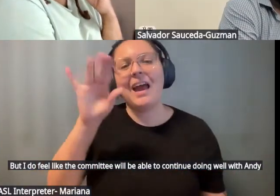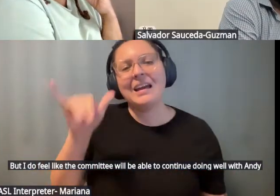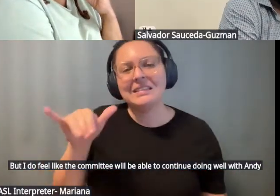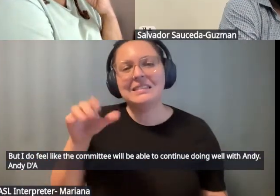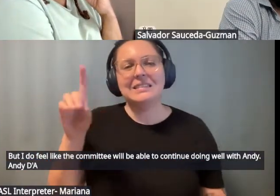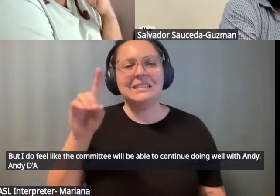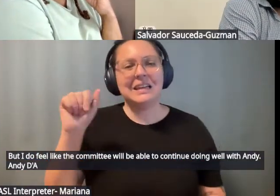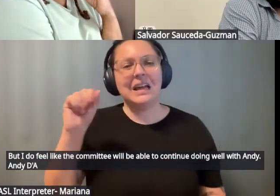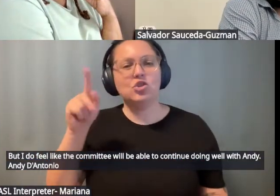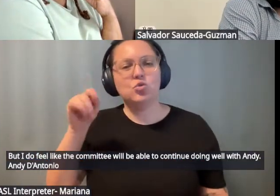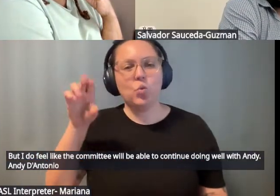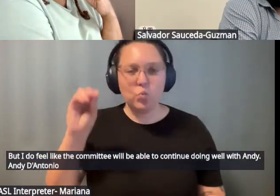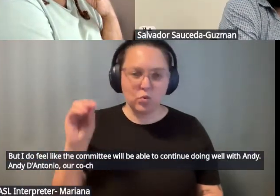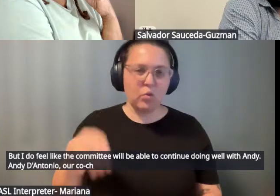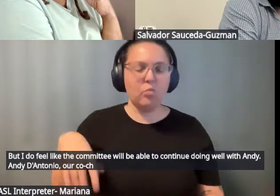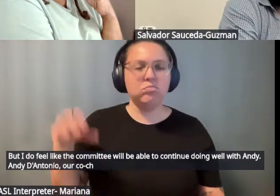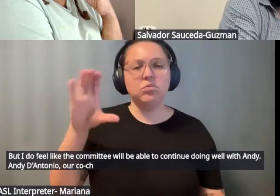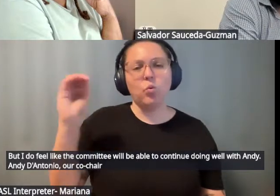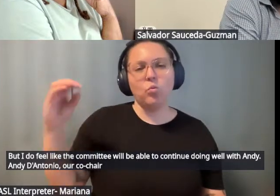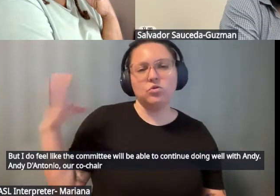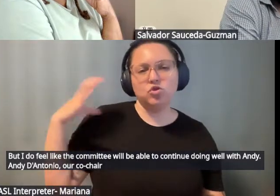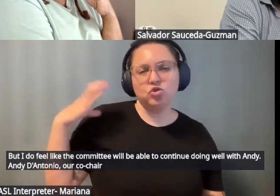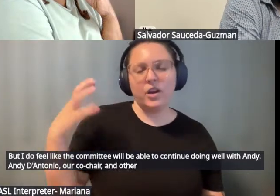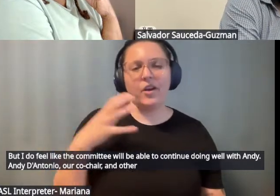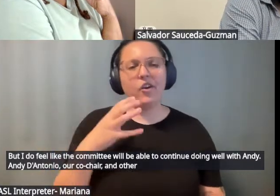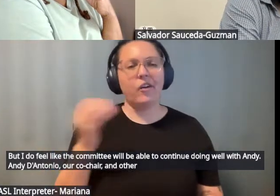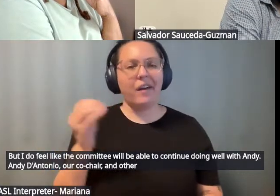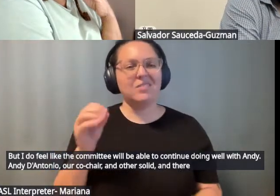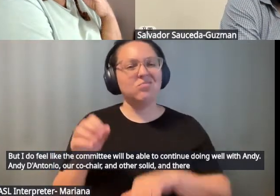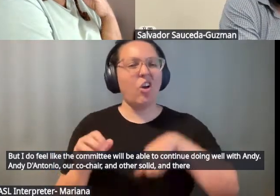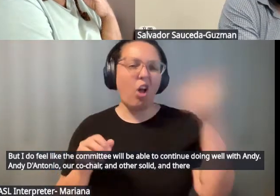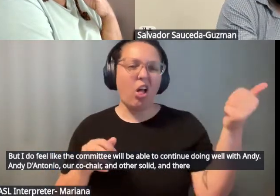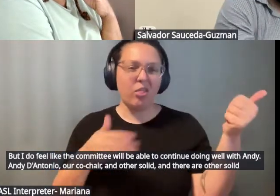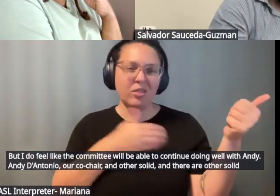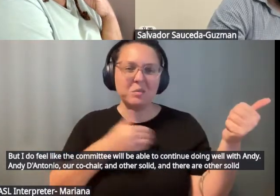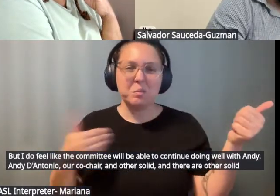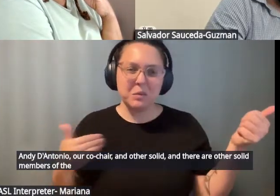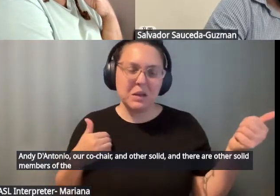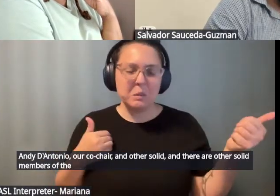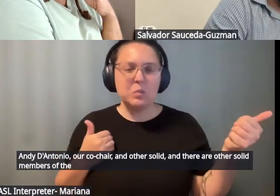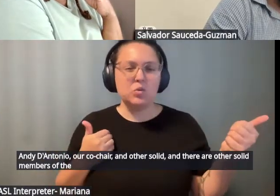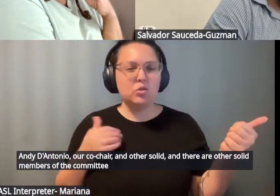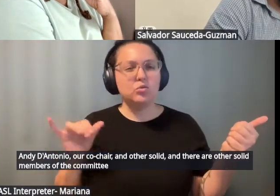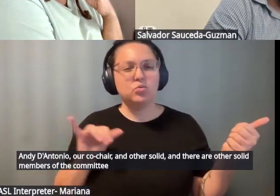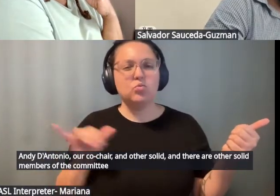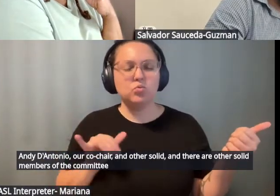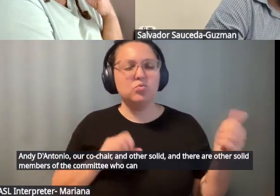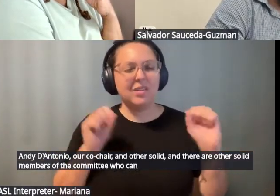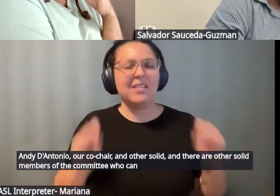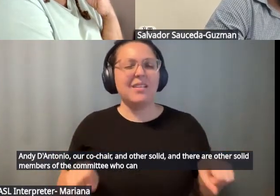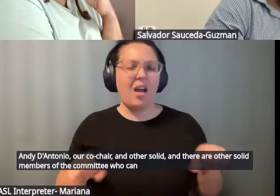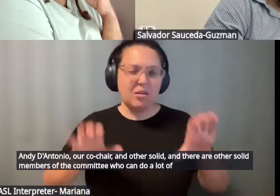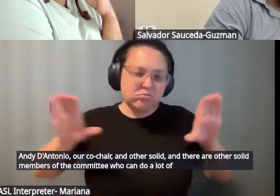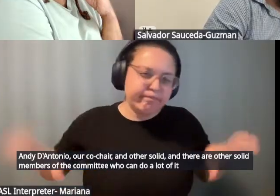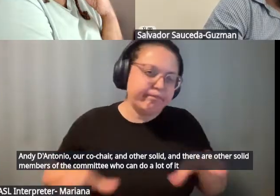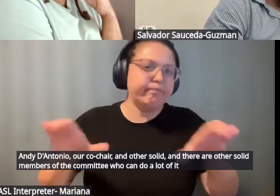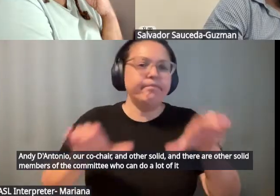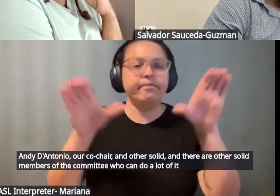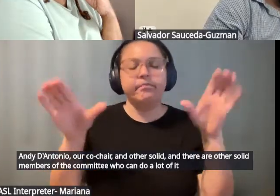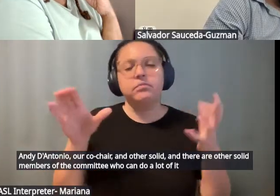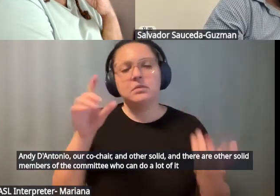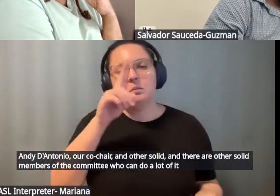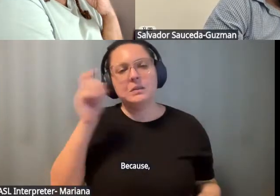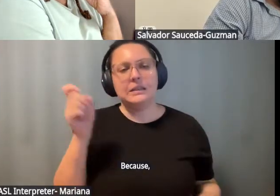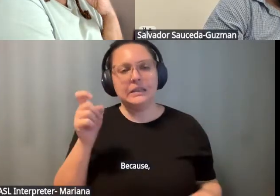D'Antonio, our co-chair, and there are other solid members of the committee who can do a lot of it because